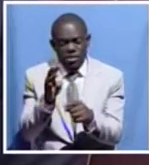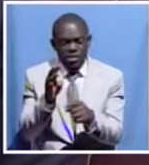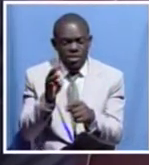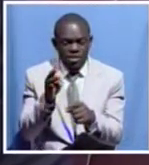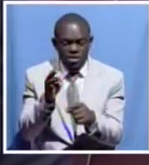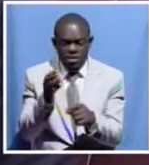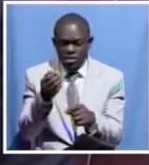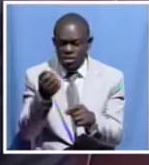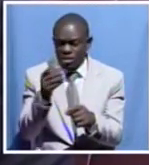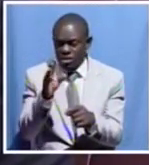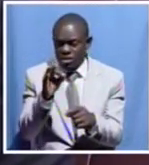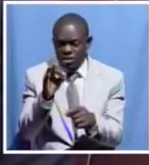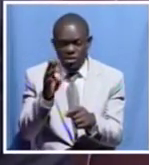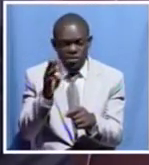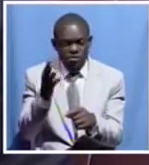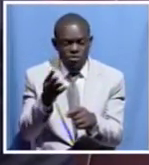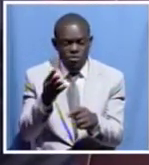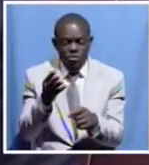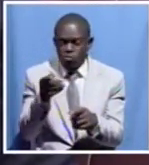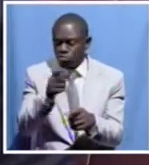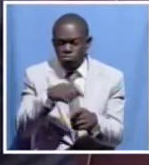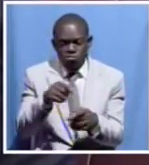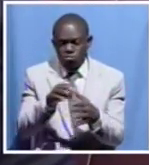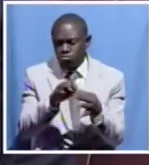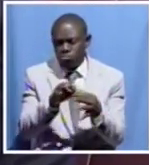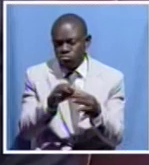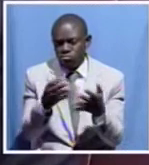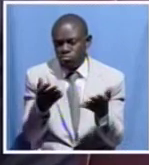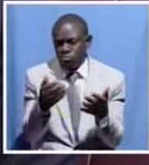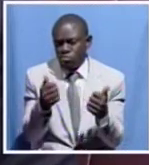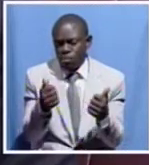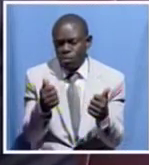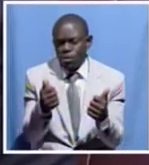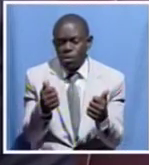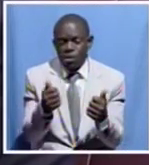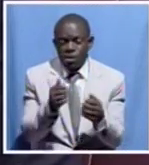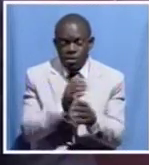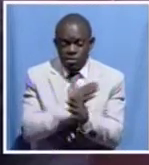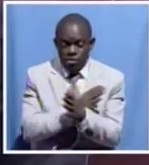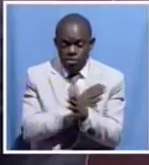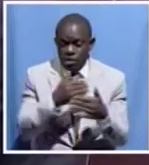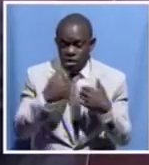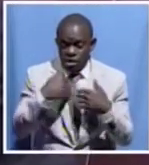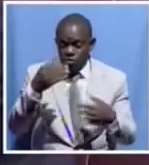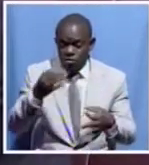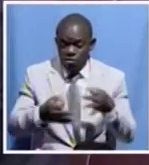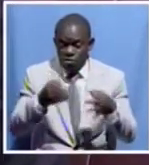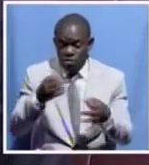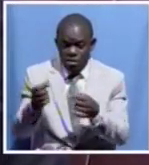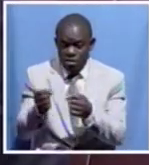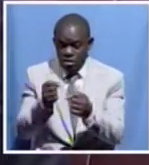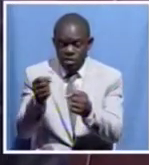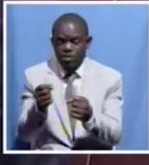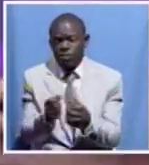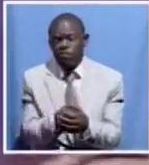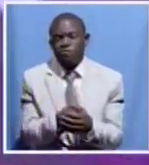into office and out of office. We have a great record of having a court system where people can seek recourse. So you're